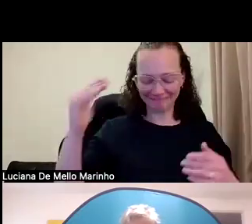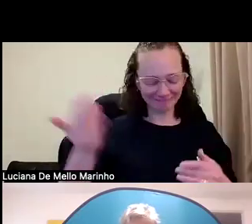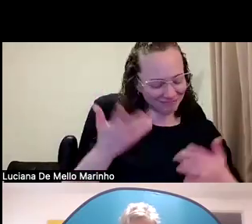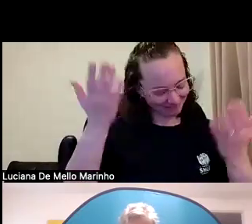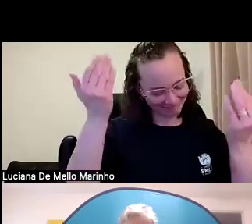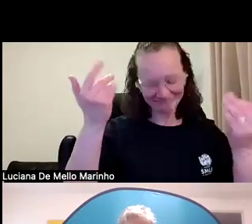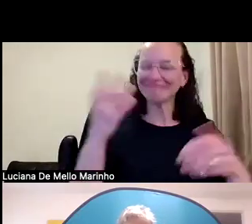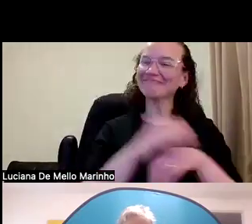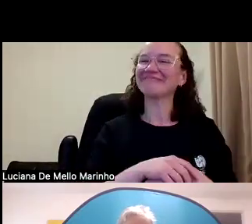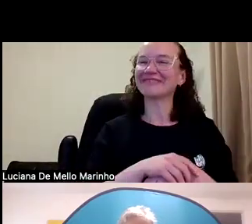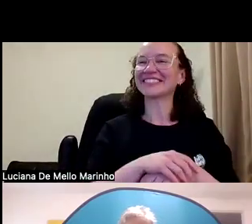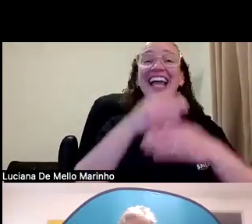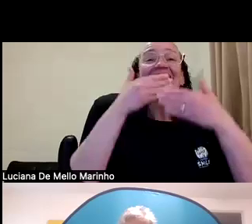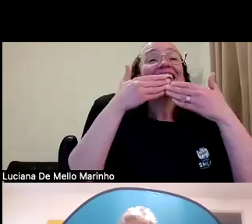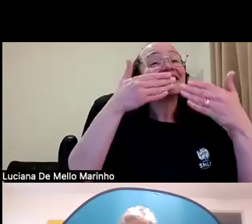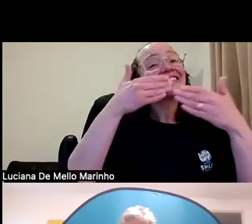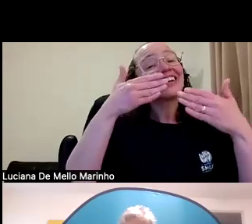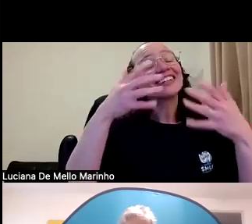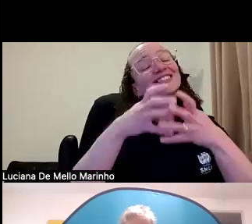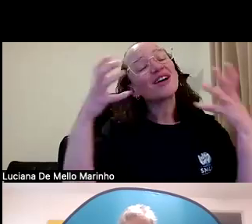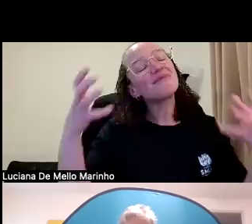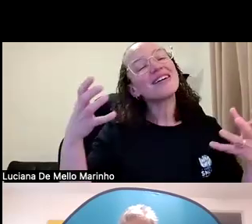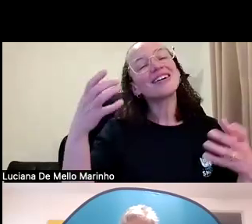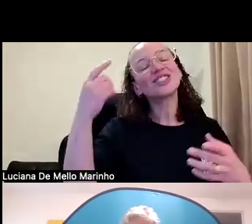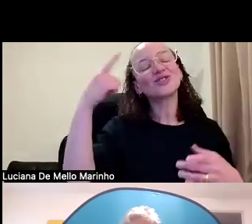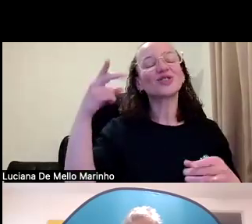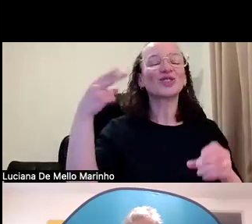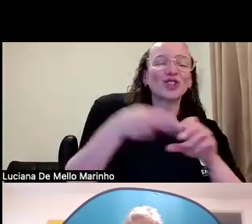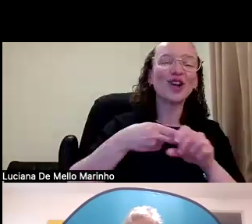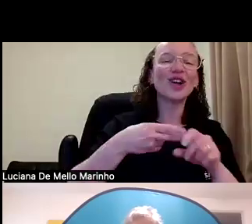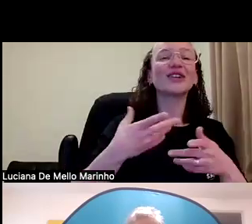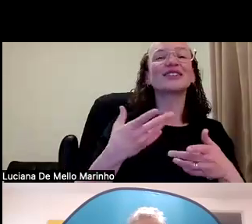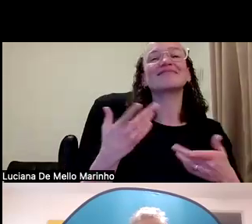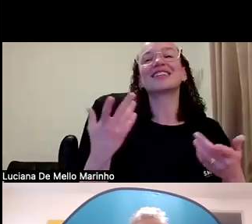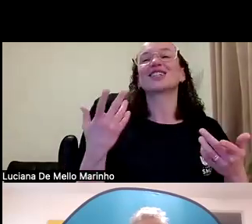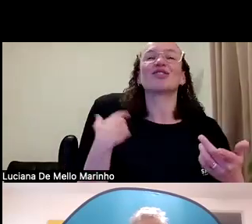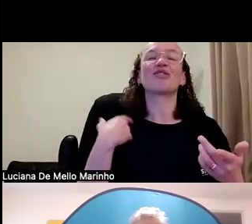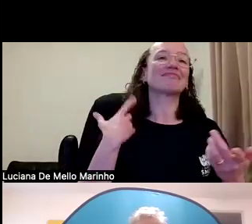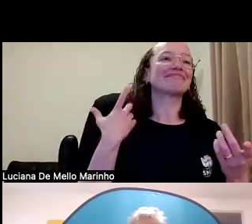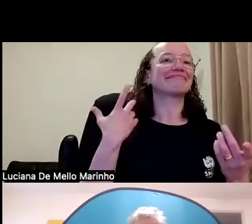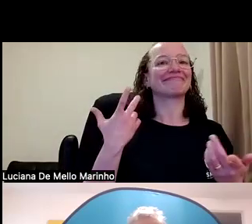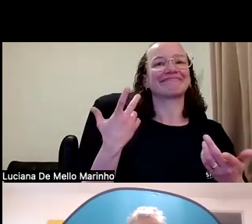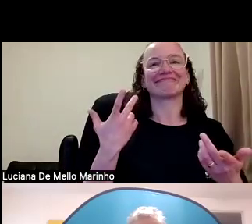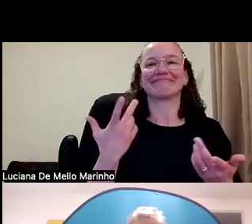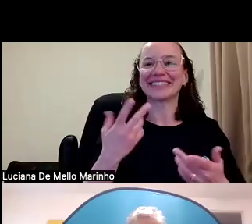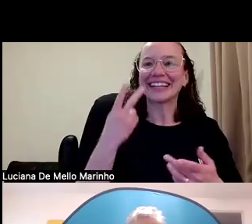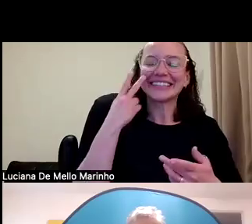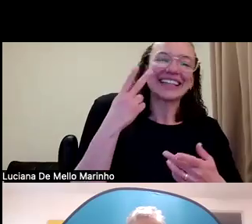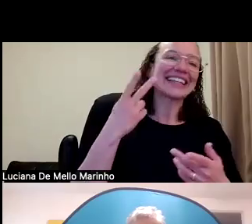support the project, I'm open to that. You're all welcome. Thank you all again so much for joining here,